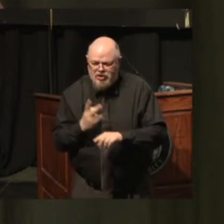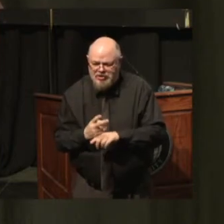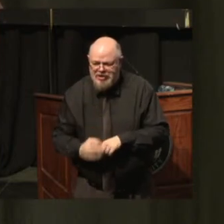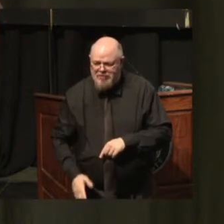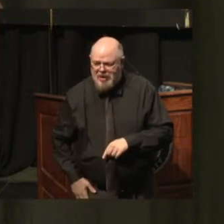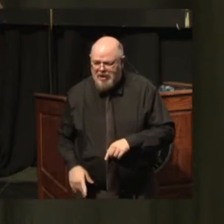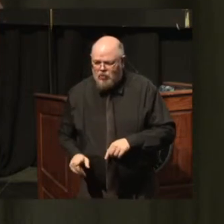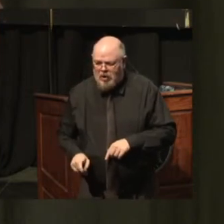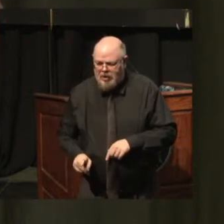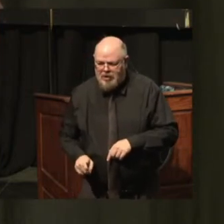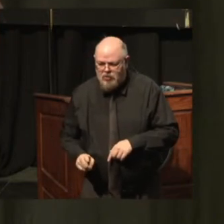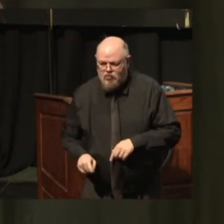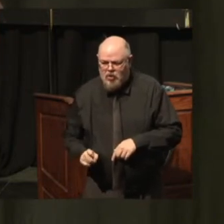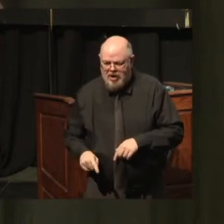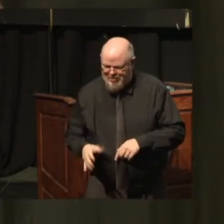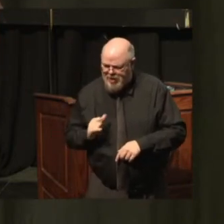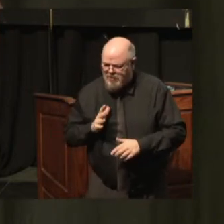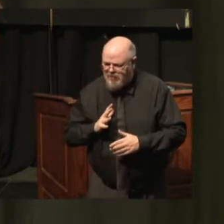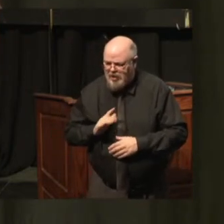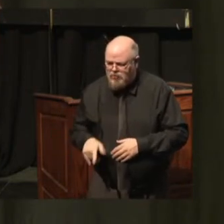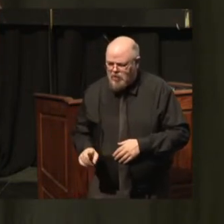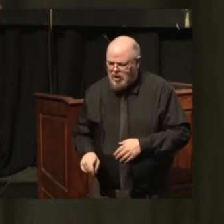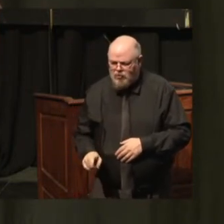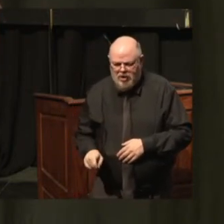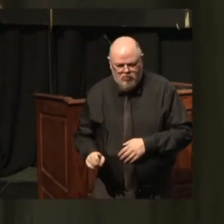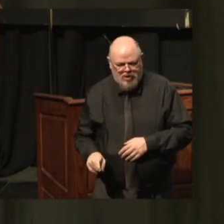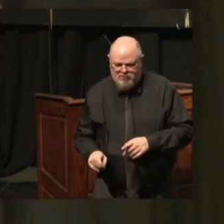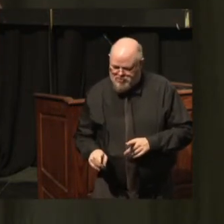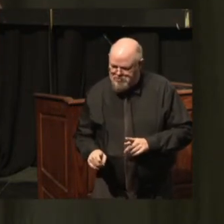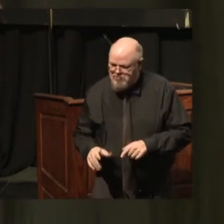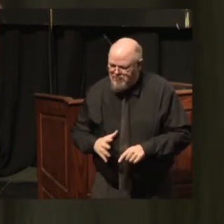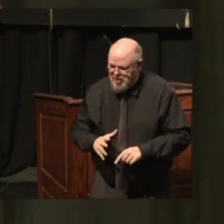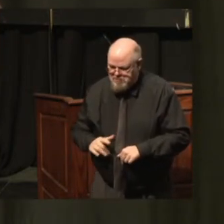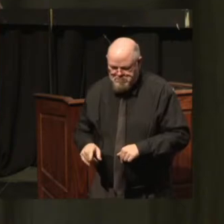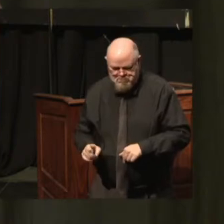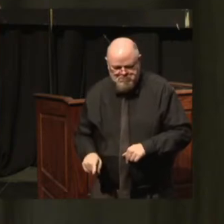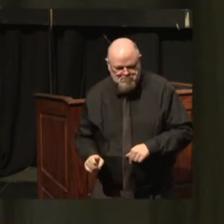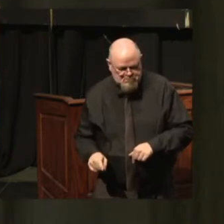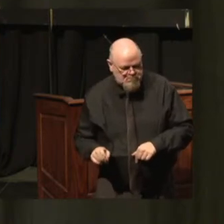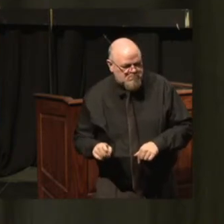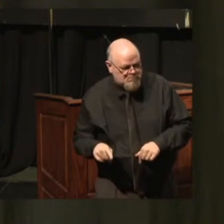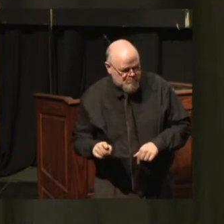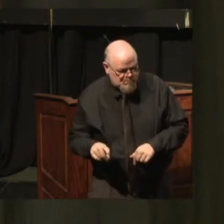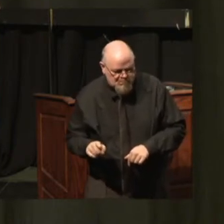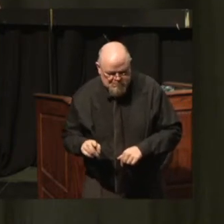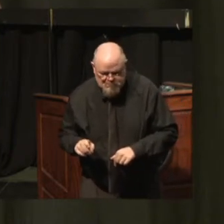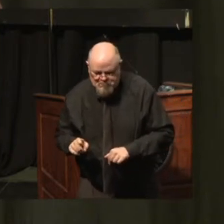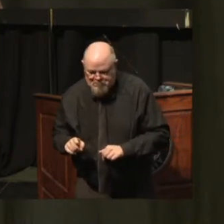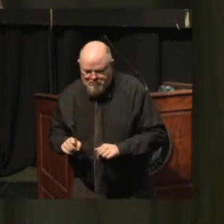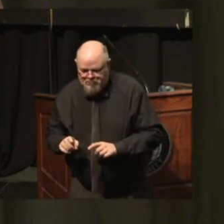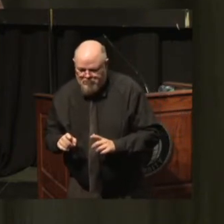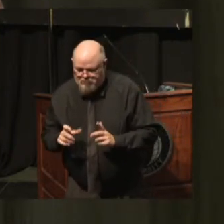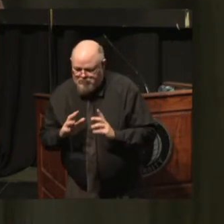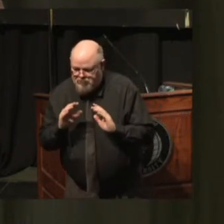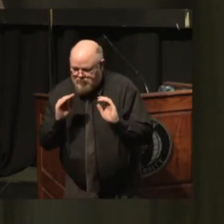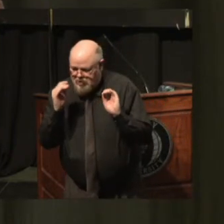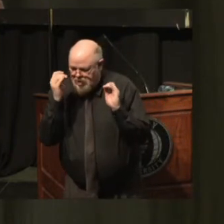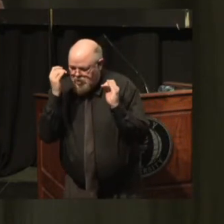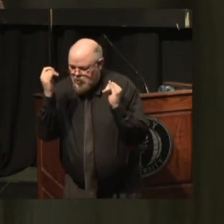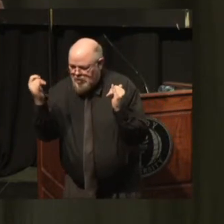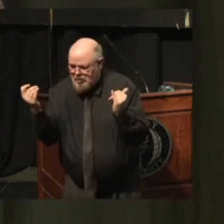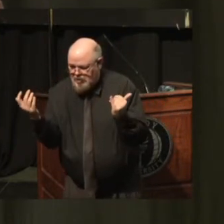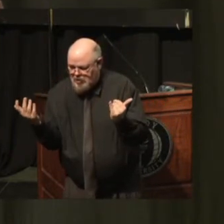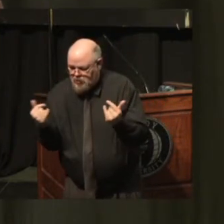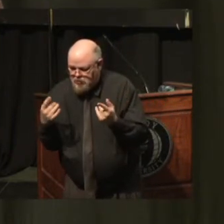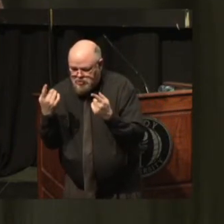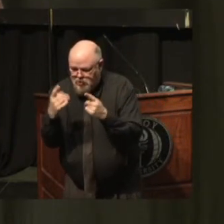rocking, everything would be okay. I mean, right? I mean, I just knew. Why did I think that? I mean, I had no idea to know what was